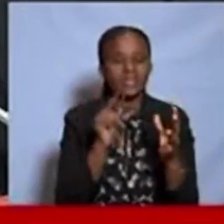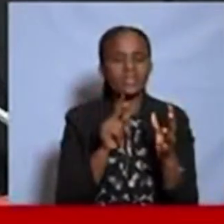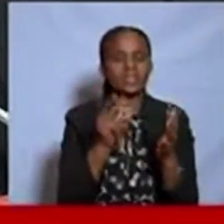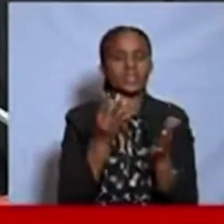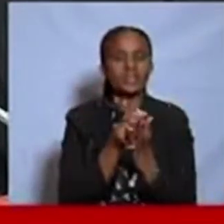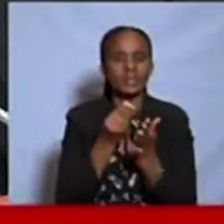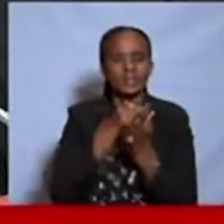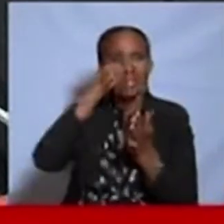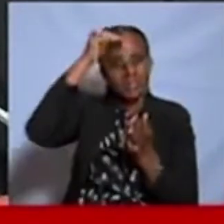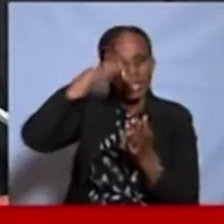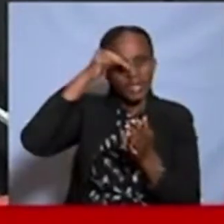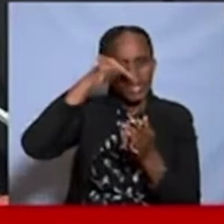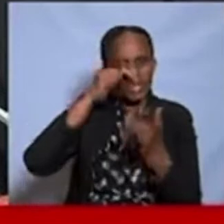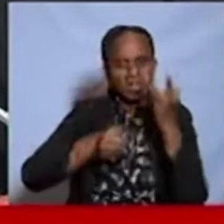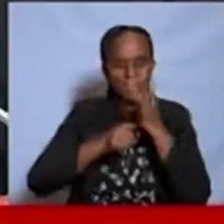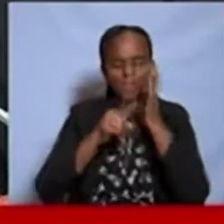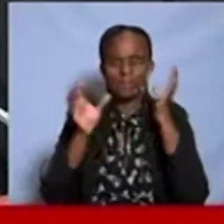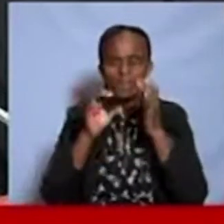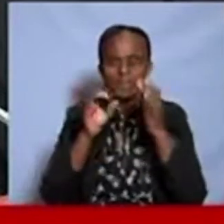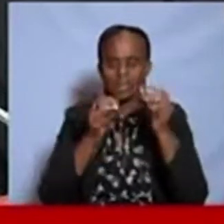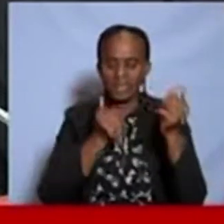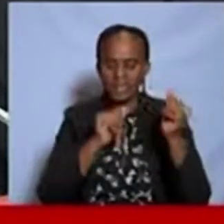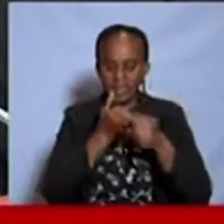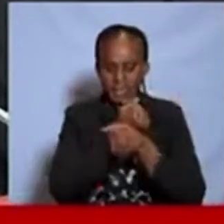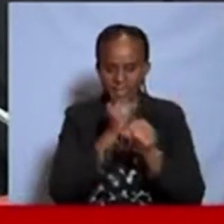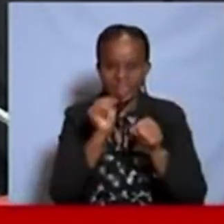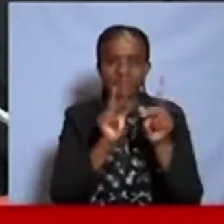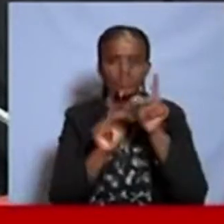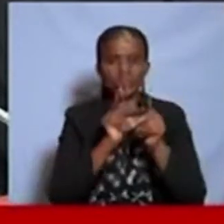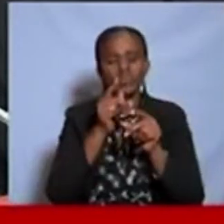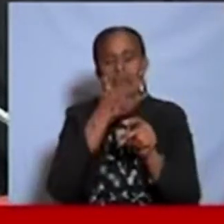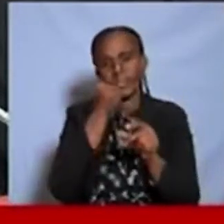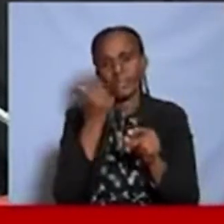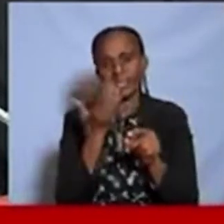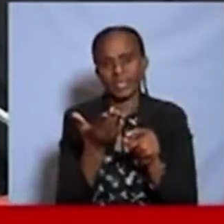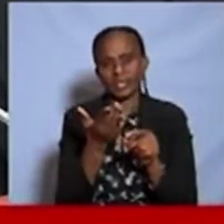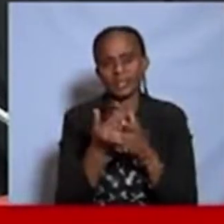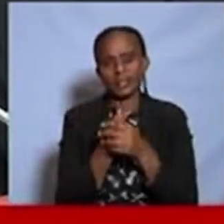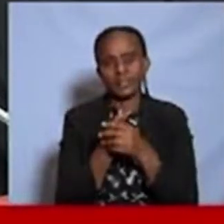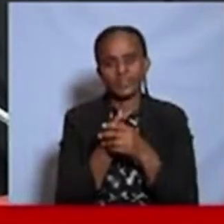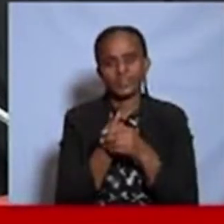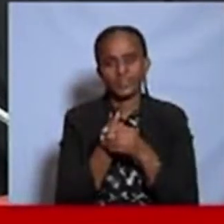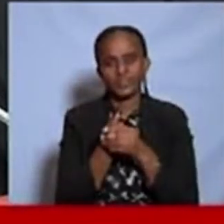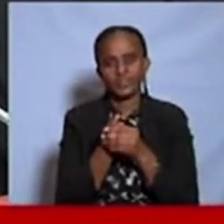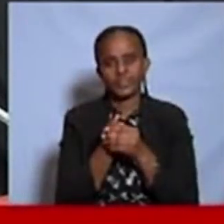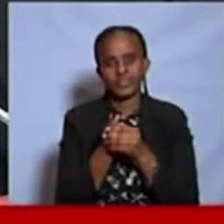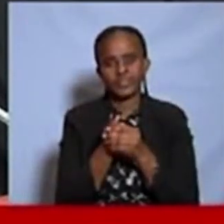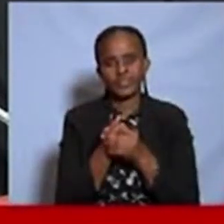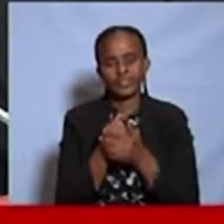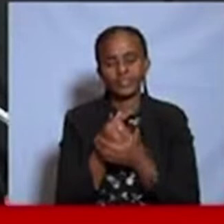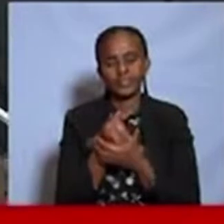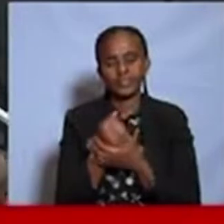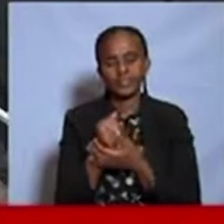Namwala Town Council in order to serve our people better.